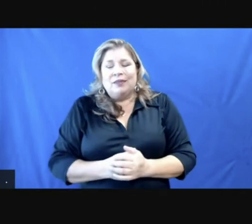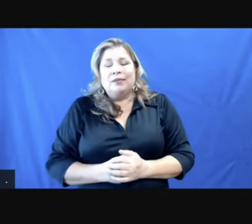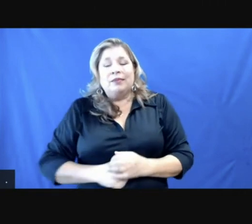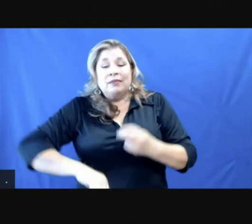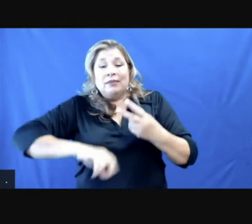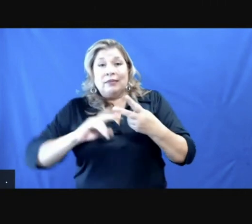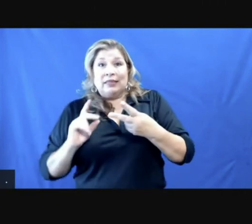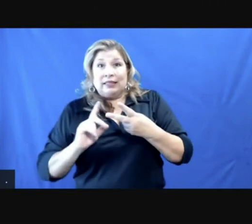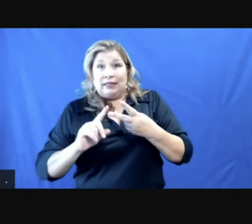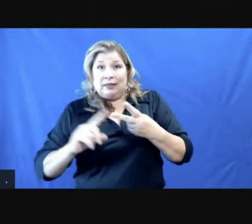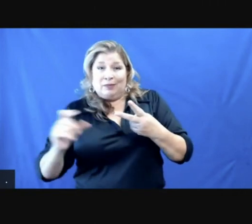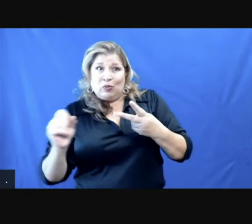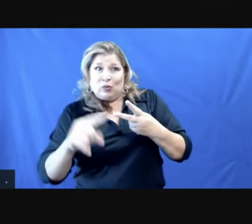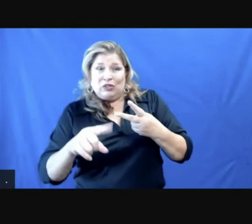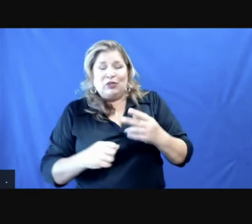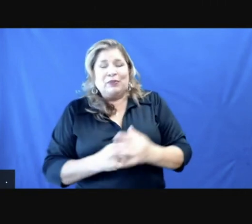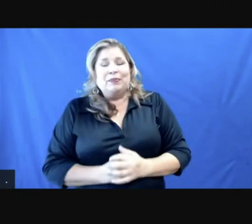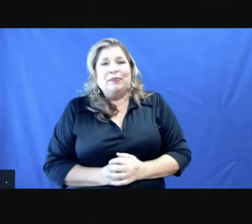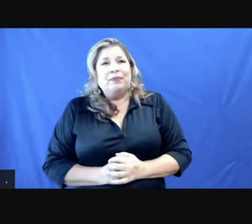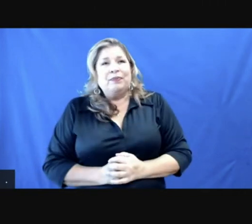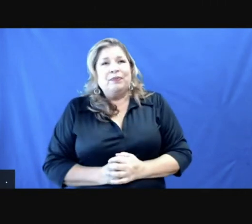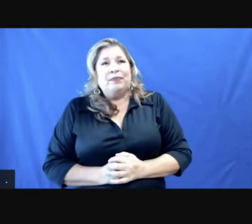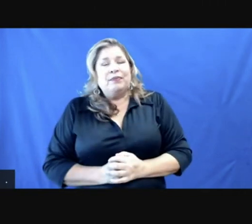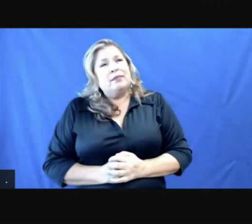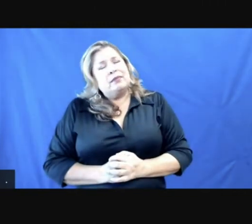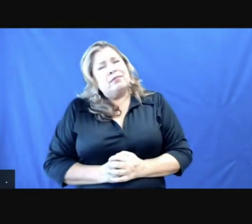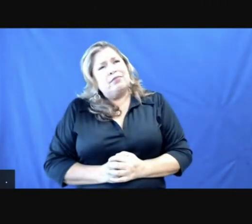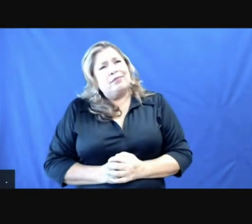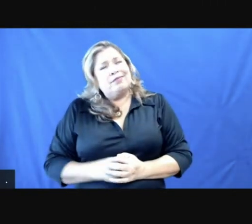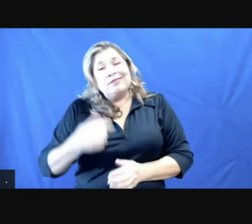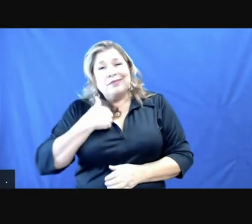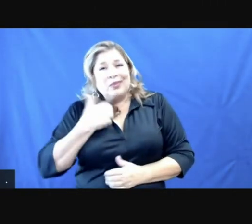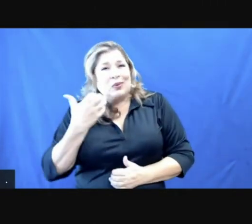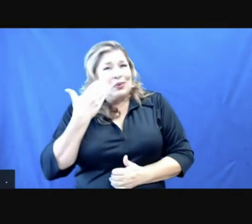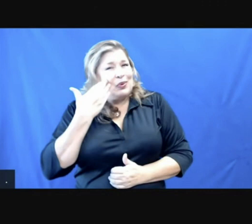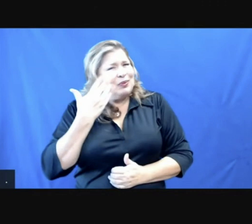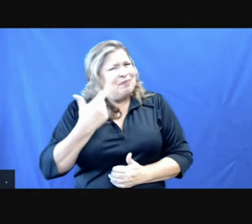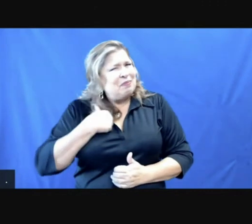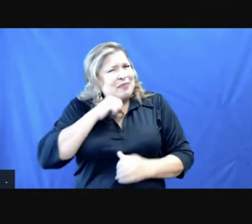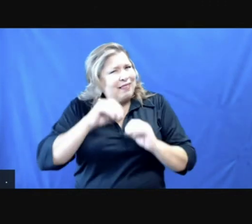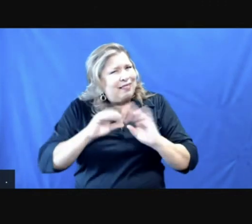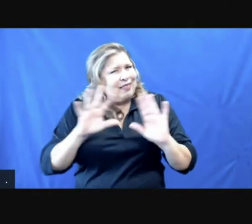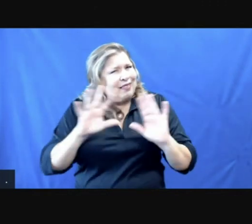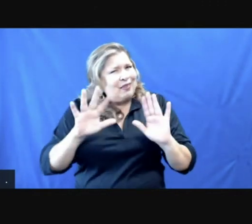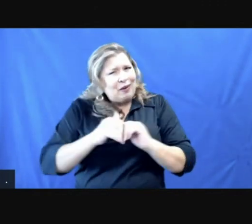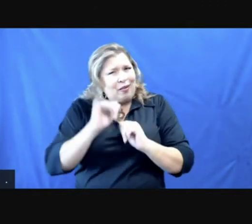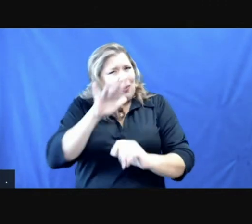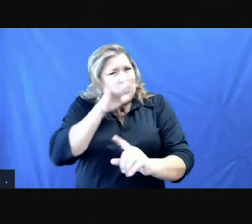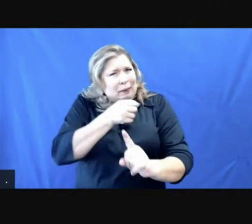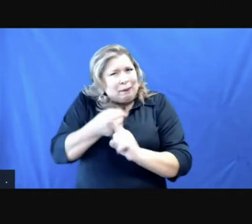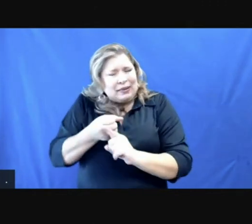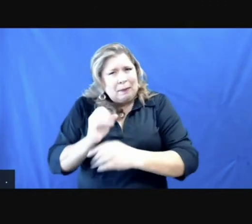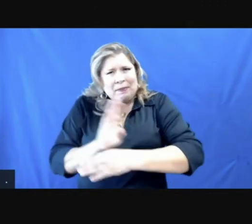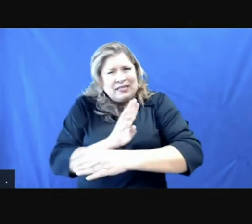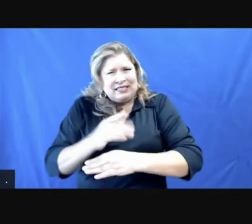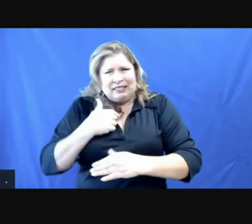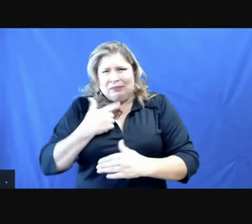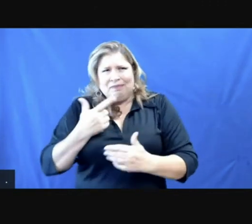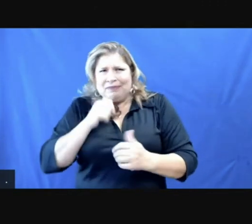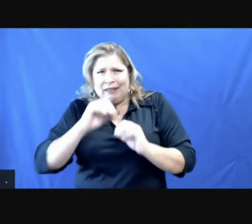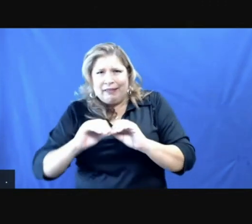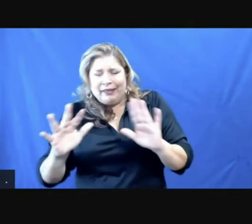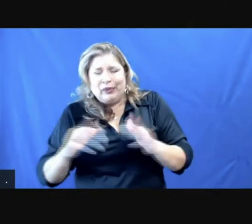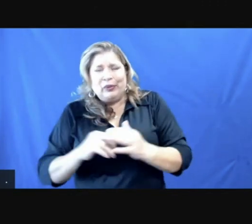is I'm still kind of want some clarity on how it's going to affect businesses. I assume that